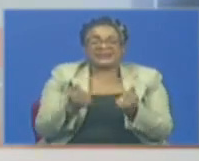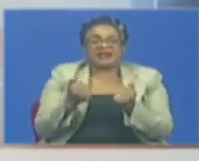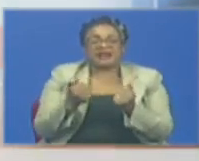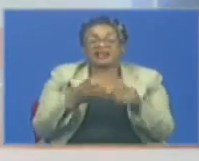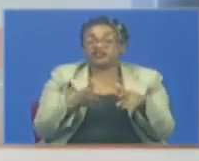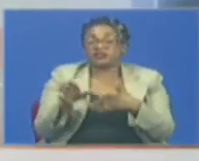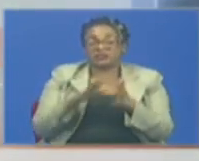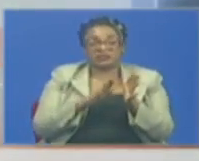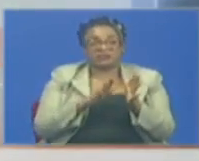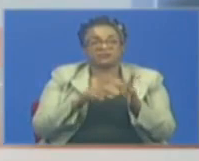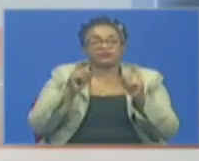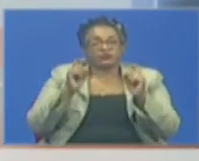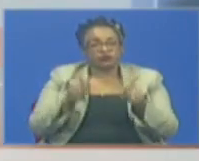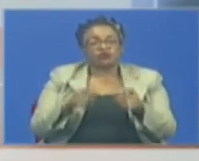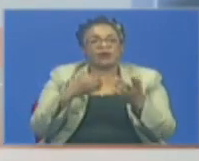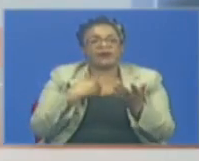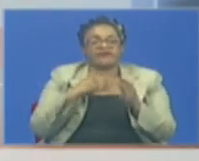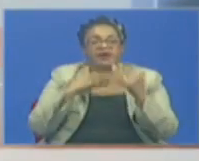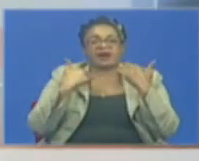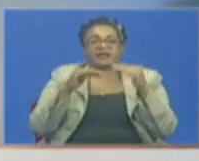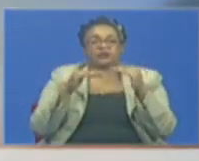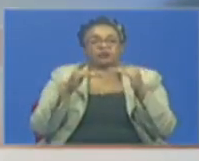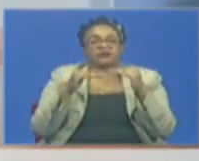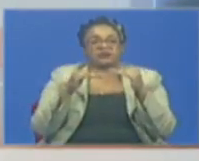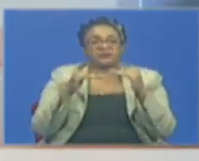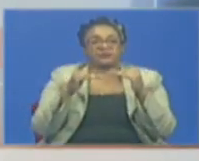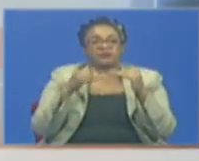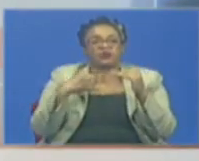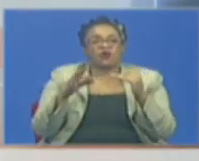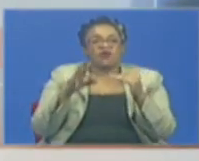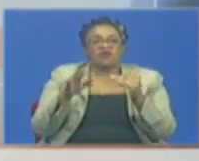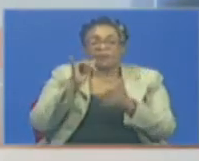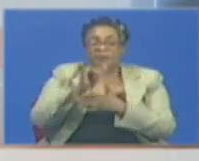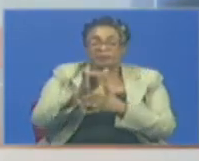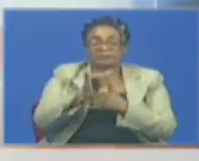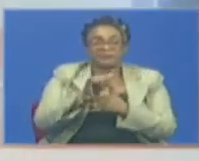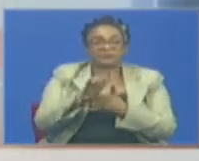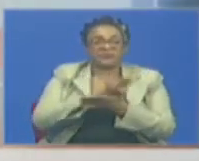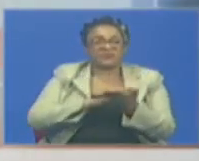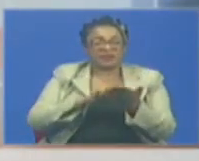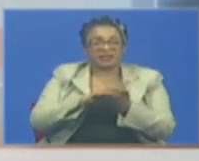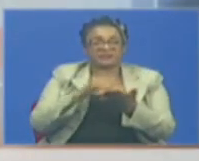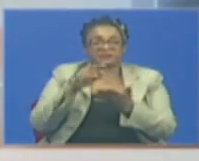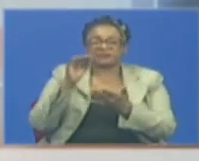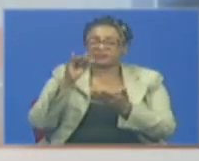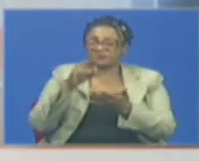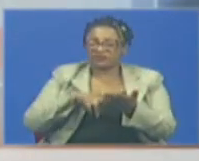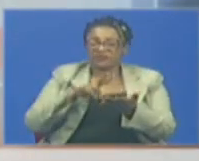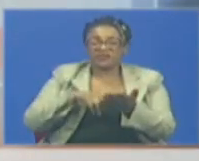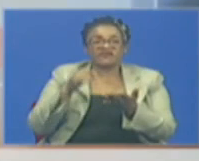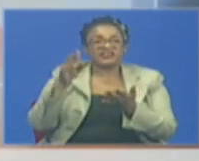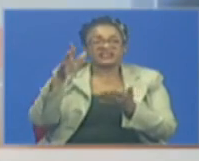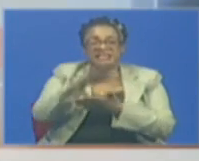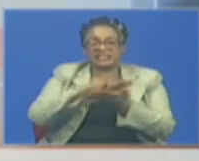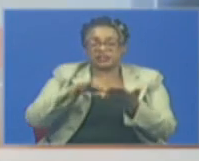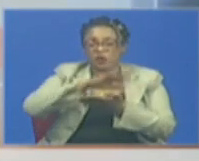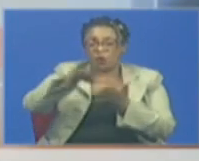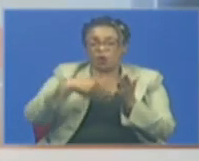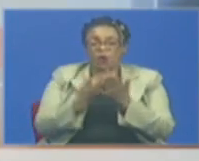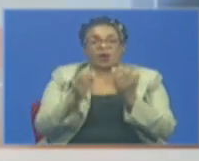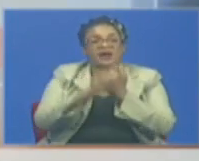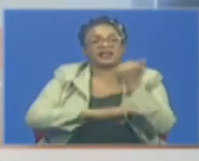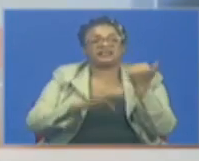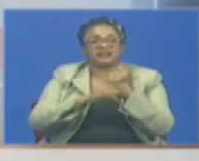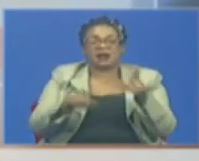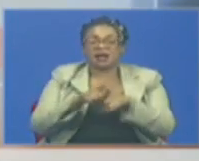this. There should be adequate bed space for clinical management of cases in identified facilities covering the whole country. And as we